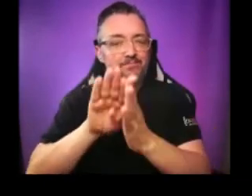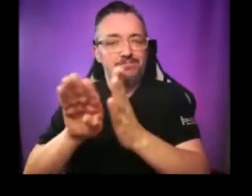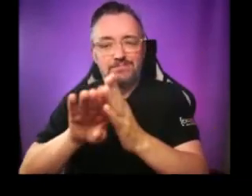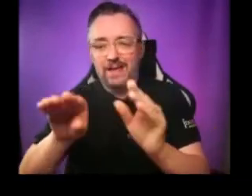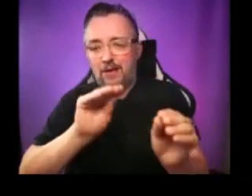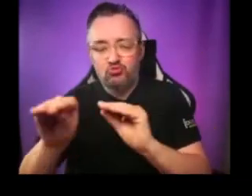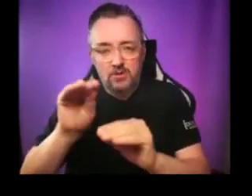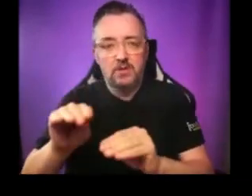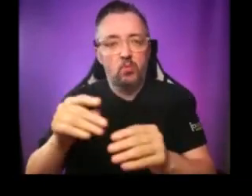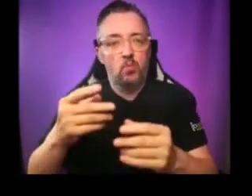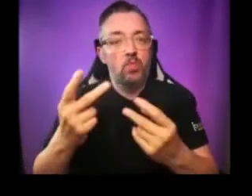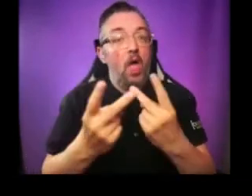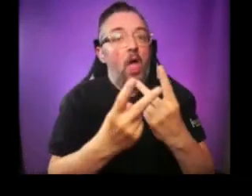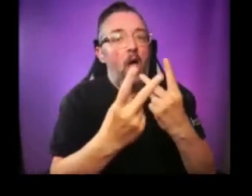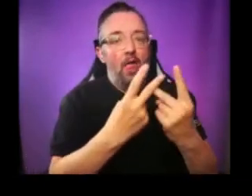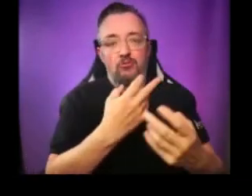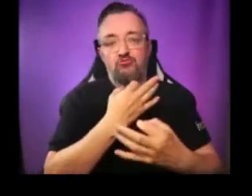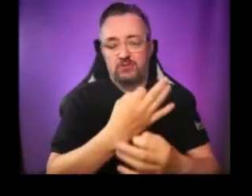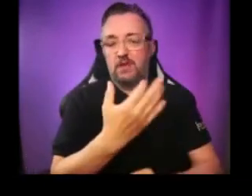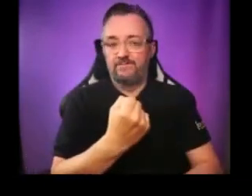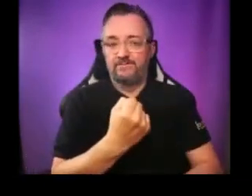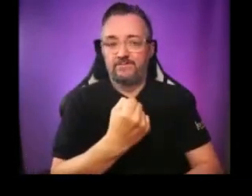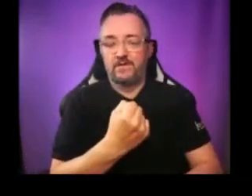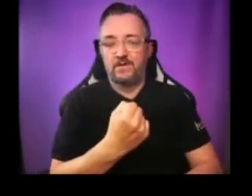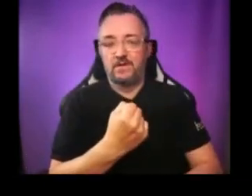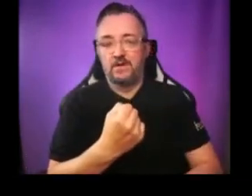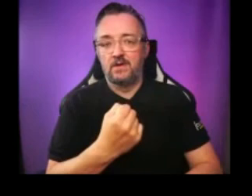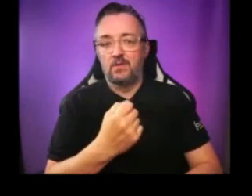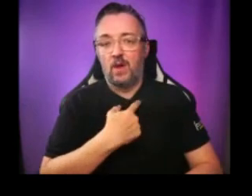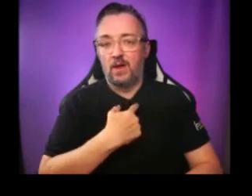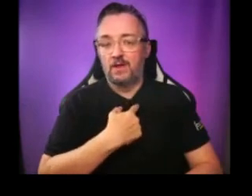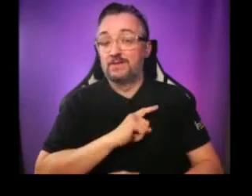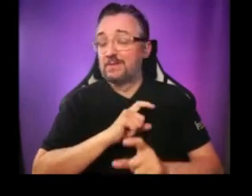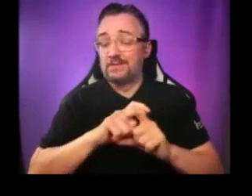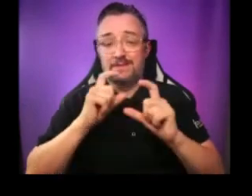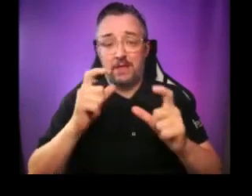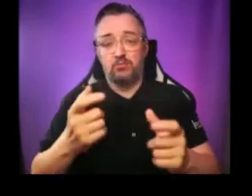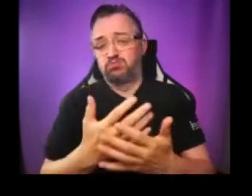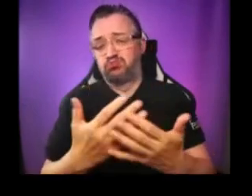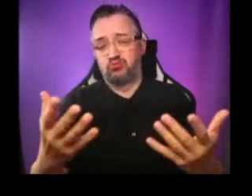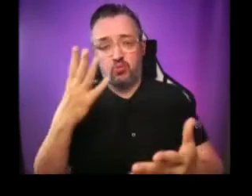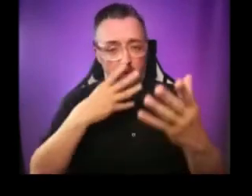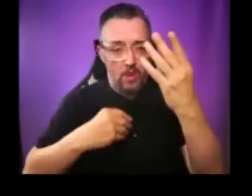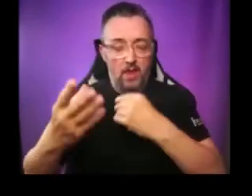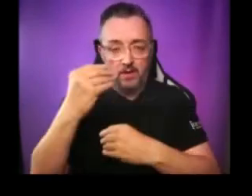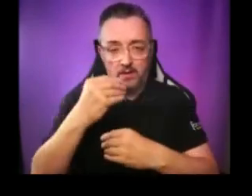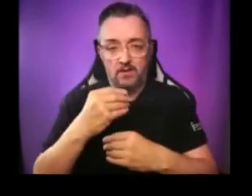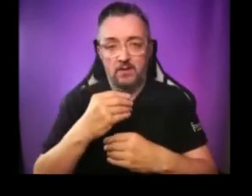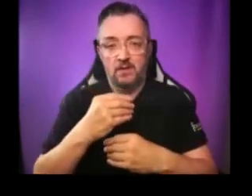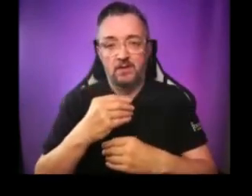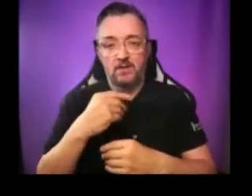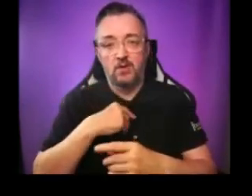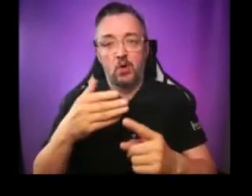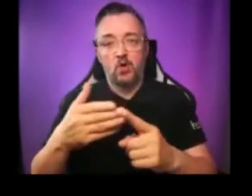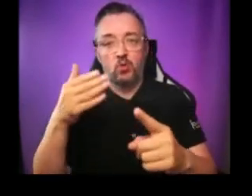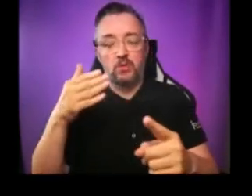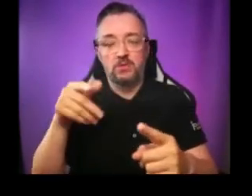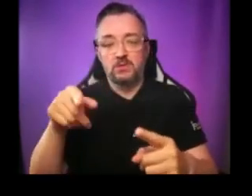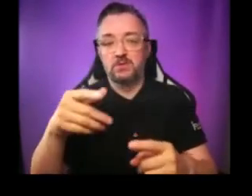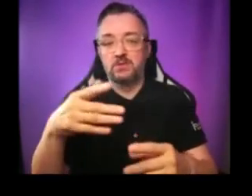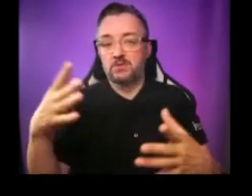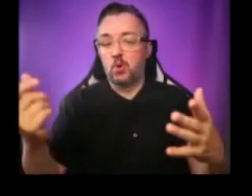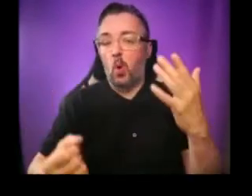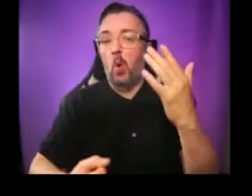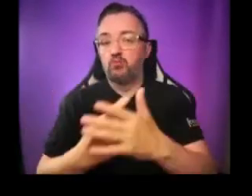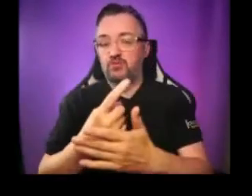need to, there's individualization elements and things, and still a lot to learn for athletes, but noticing that opportunity really